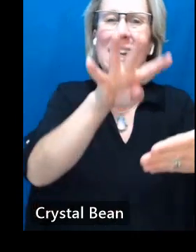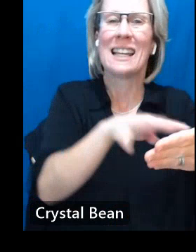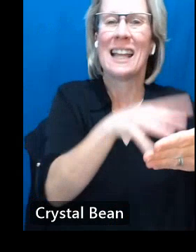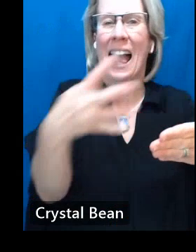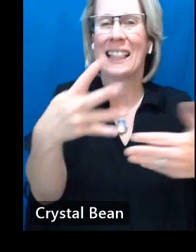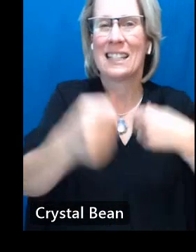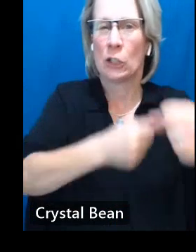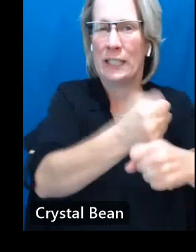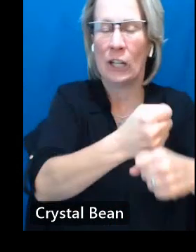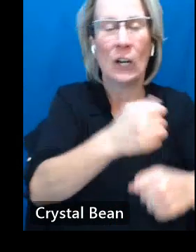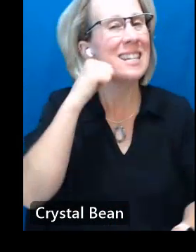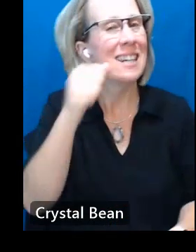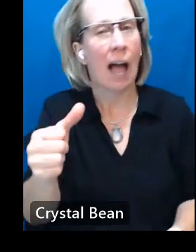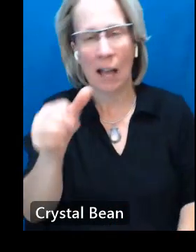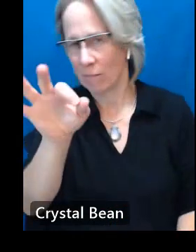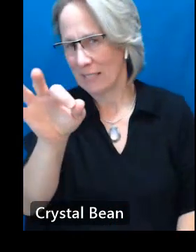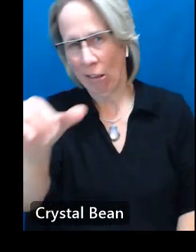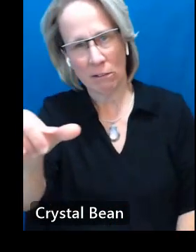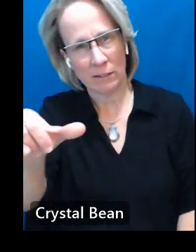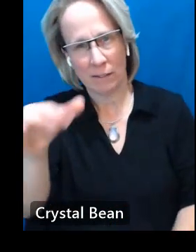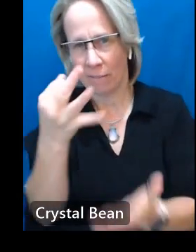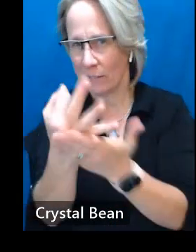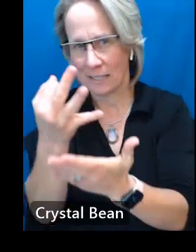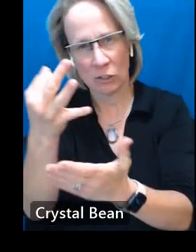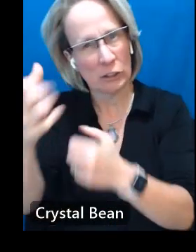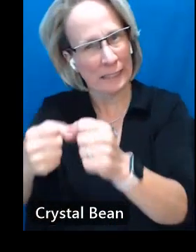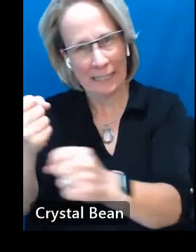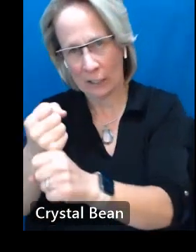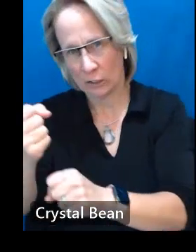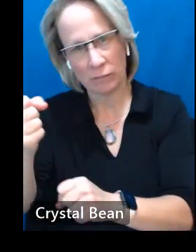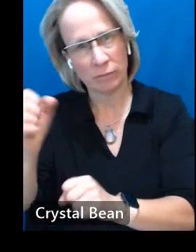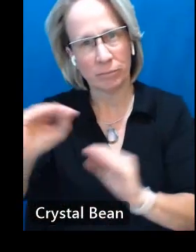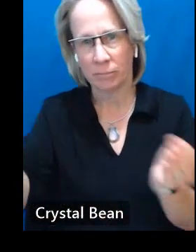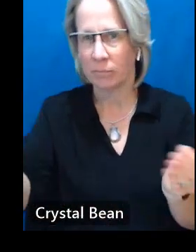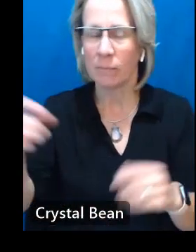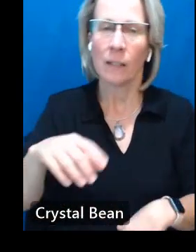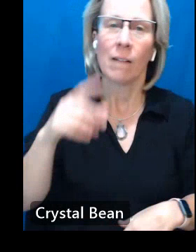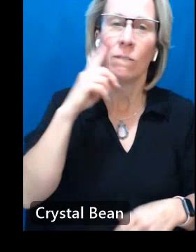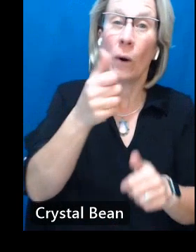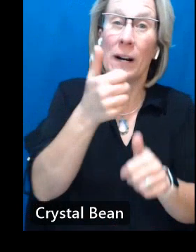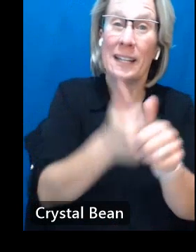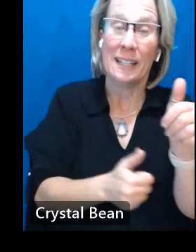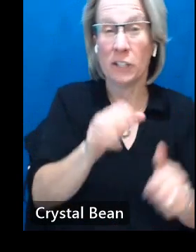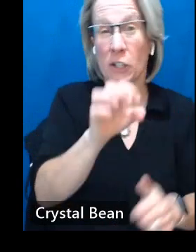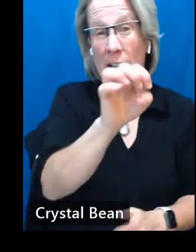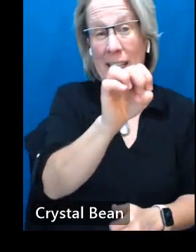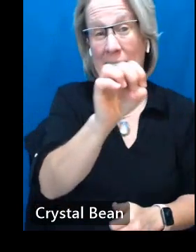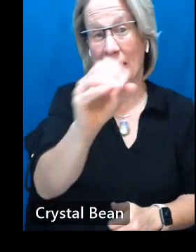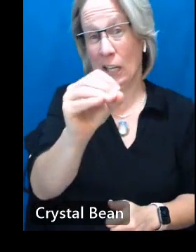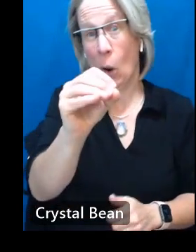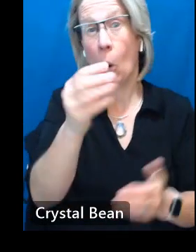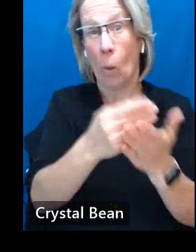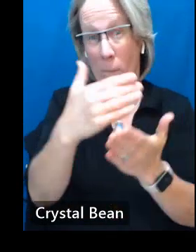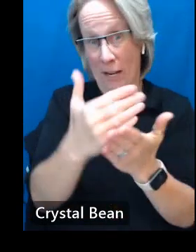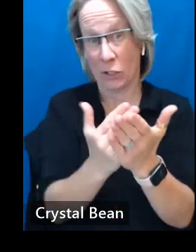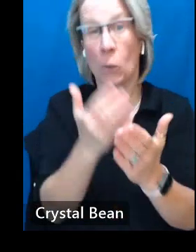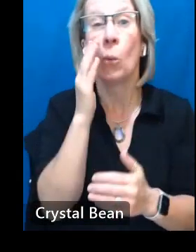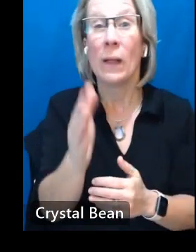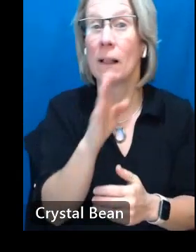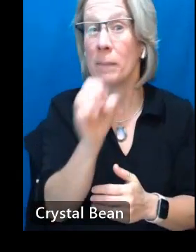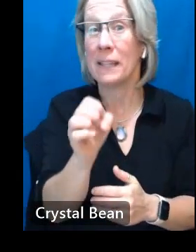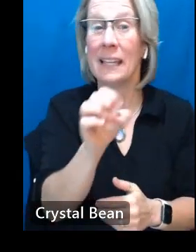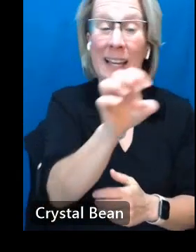year. So every EO budget that is posted this calendar year will be E2023. So you don't